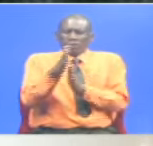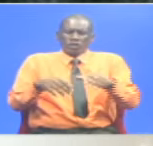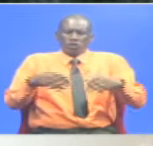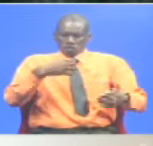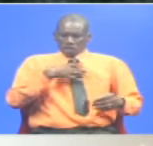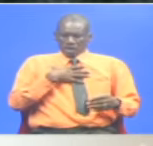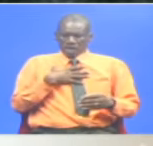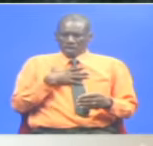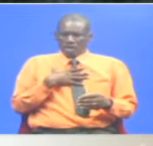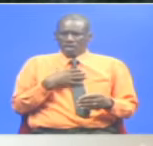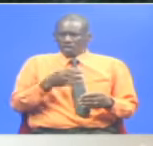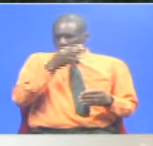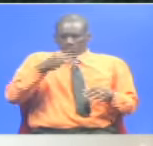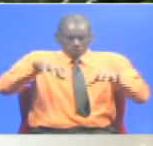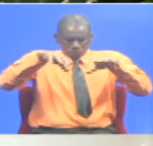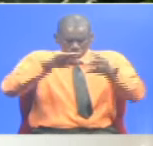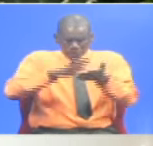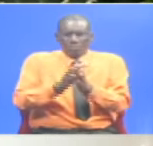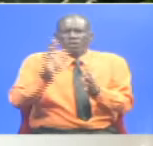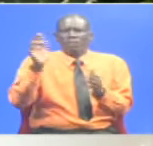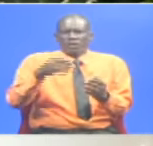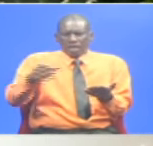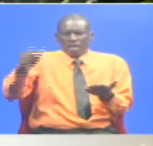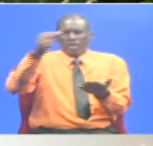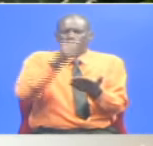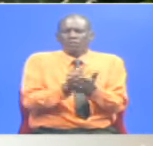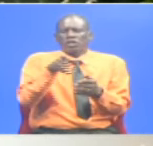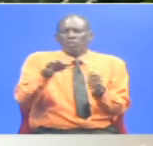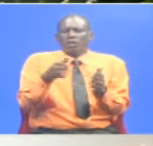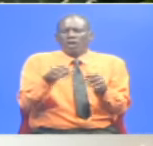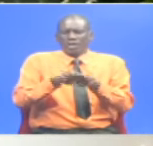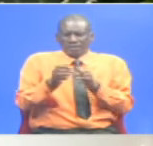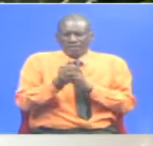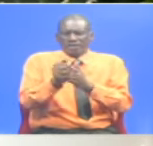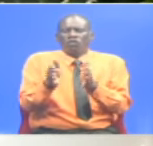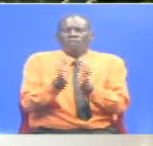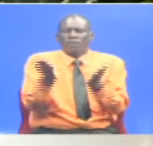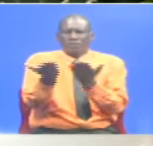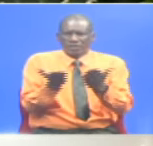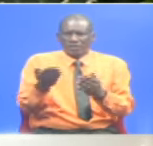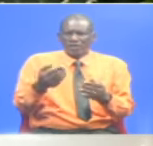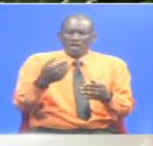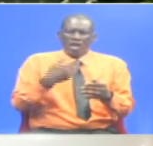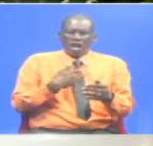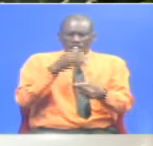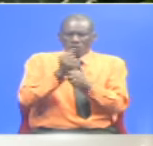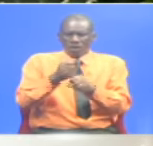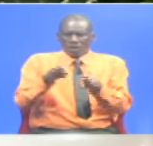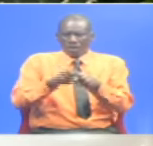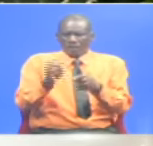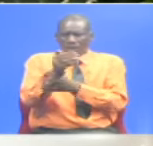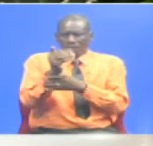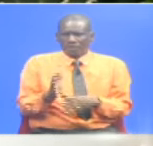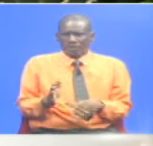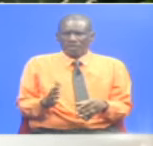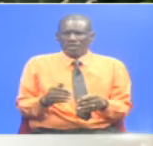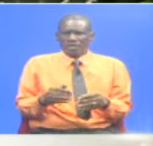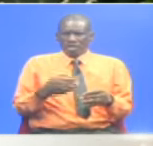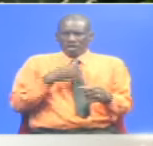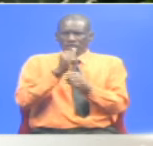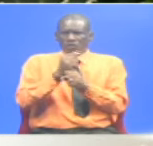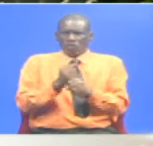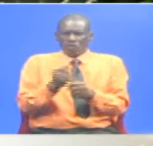appointed him to head the civil service. Having served as ambassador for, you know,